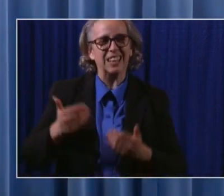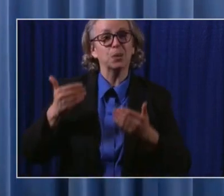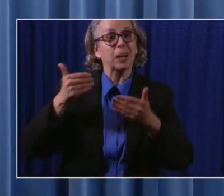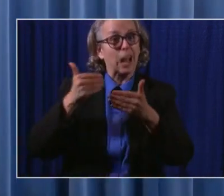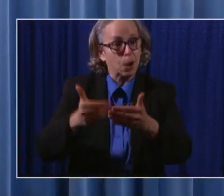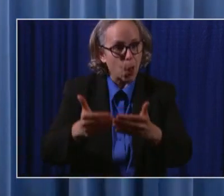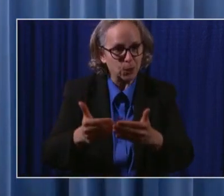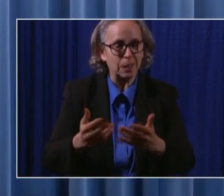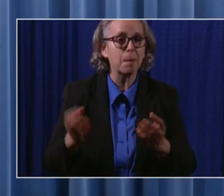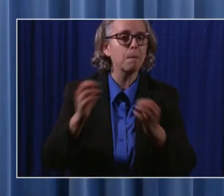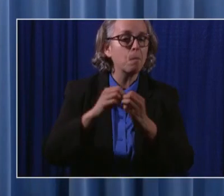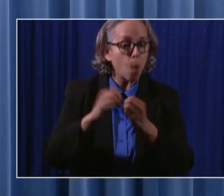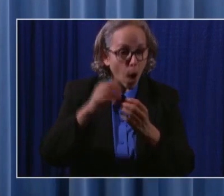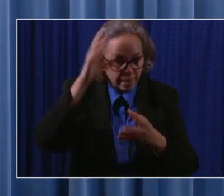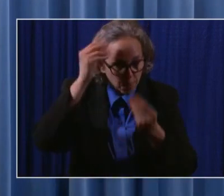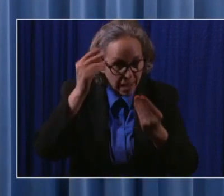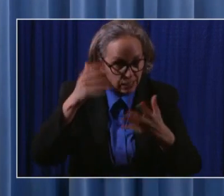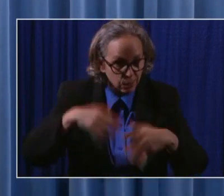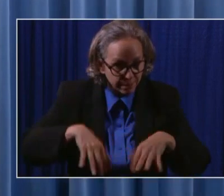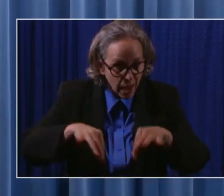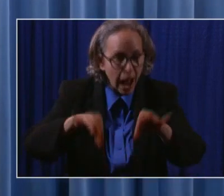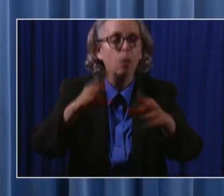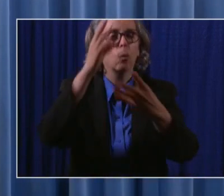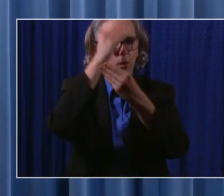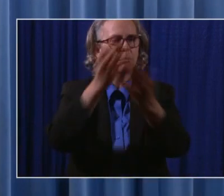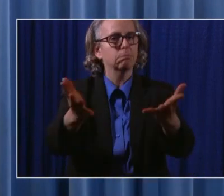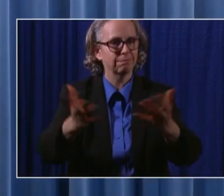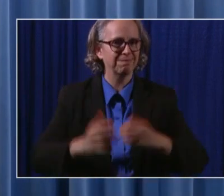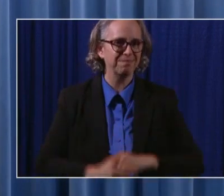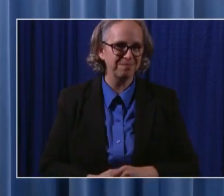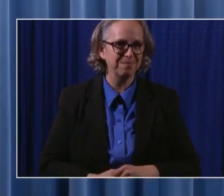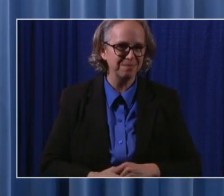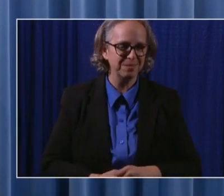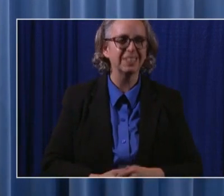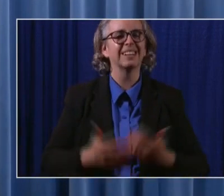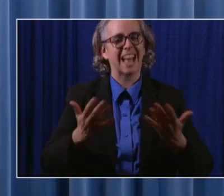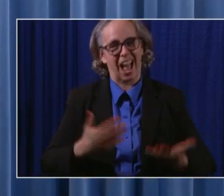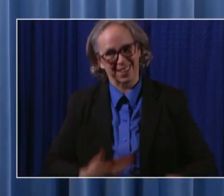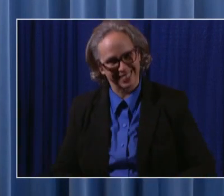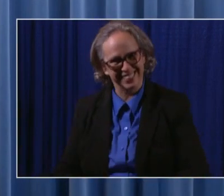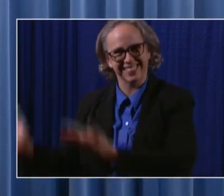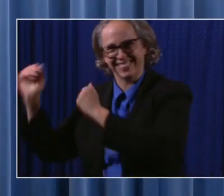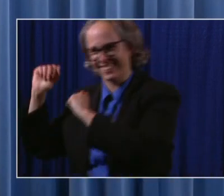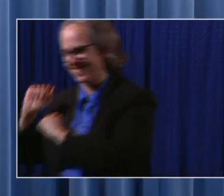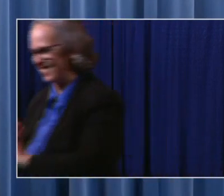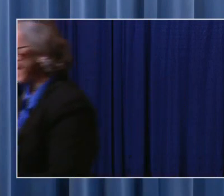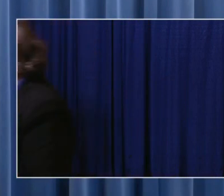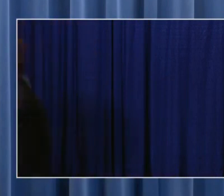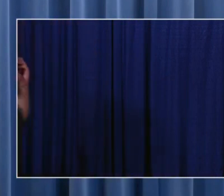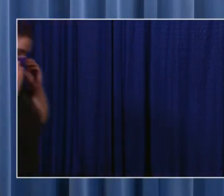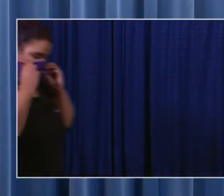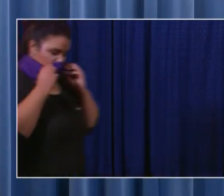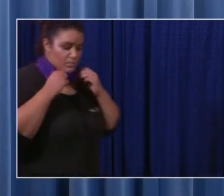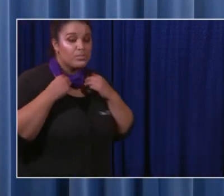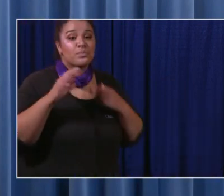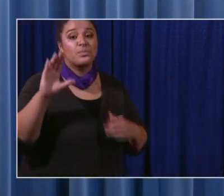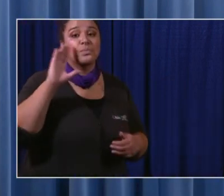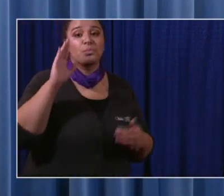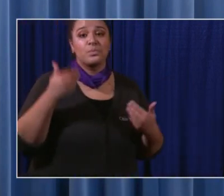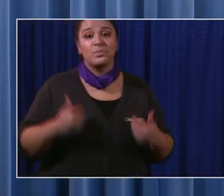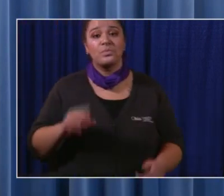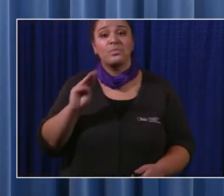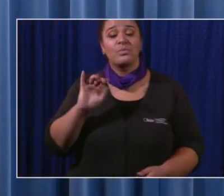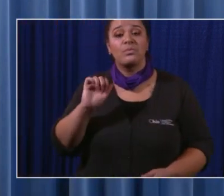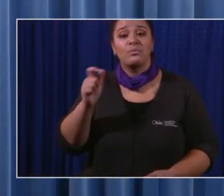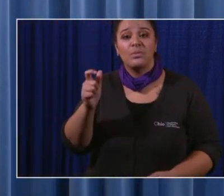Hi, Governor. Max Philby with the Columbus Dispatch. Over the weekend, we and other media outlets reported that you were in meetings with Dr.